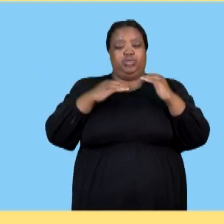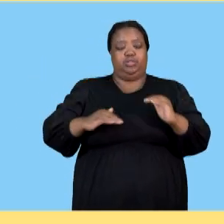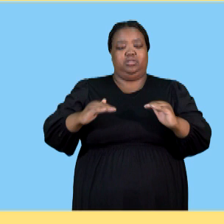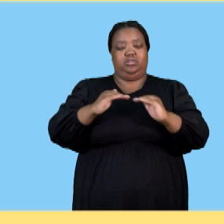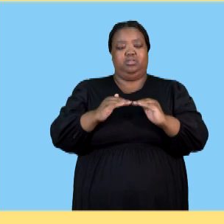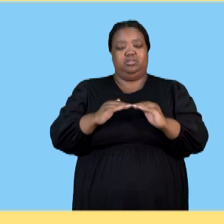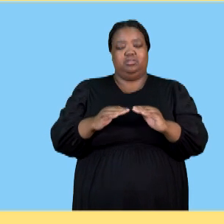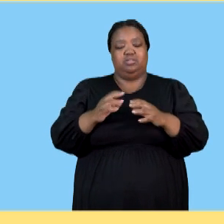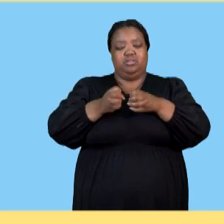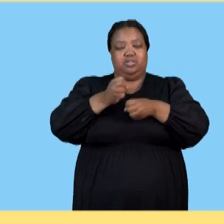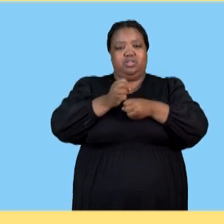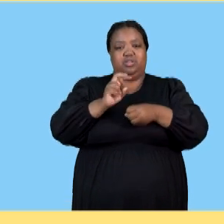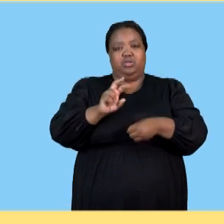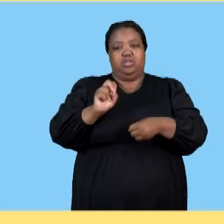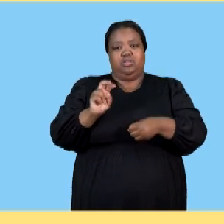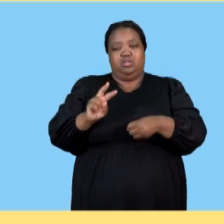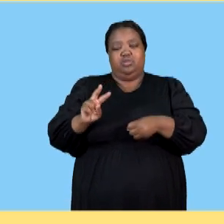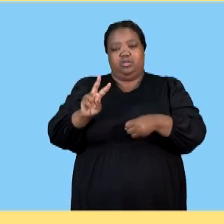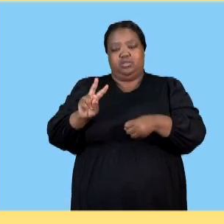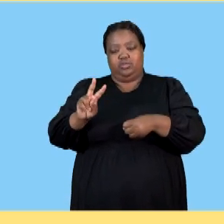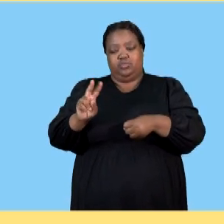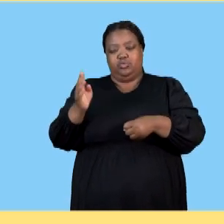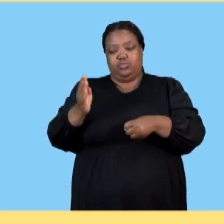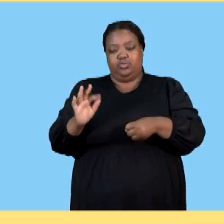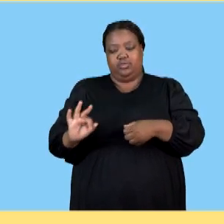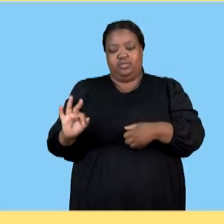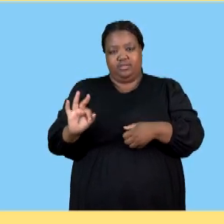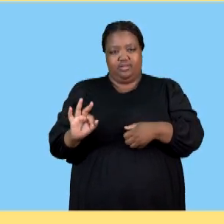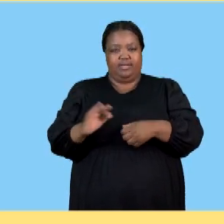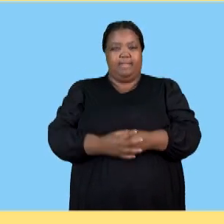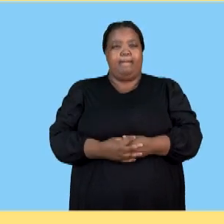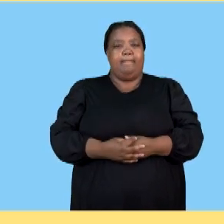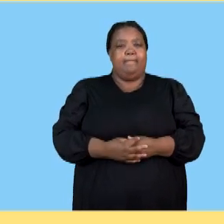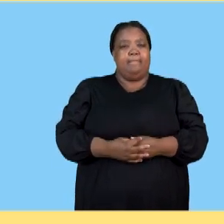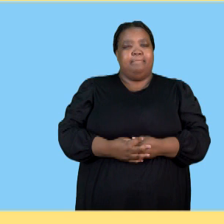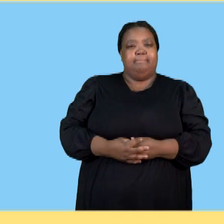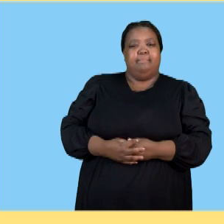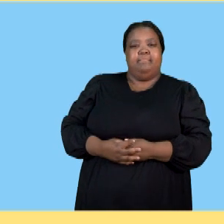we are given owner's equity for the year 2022 and the year 2023.